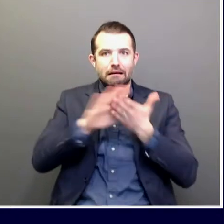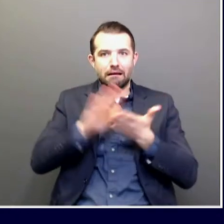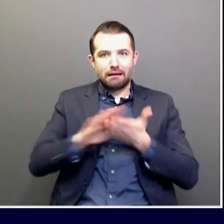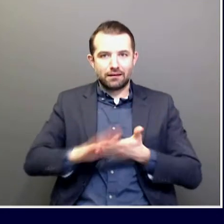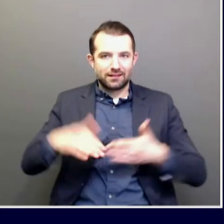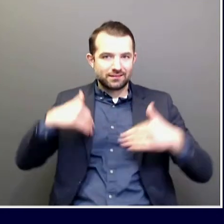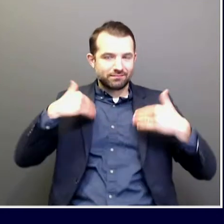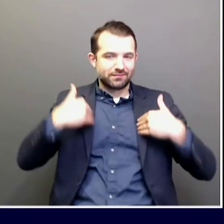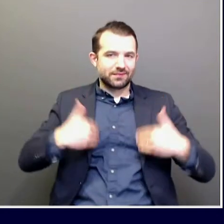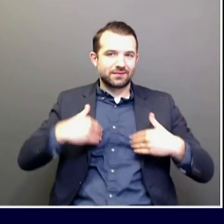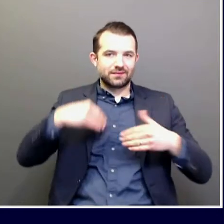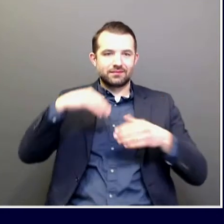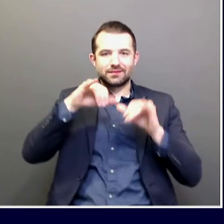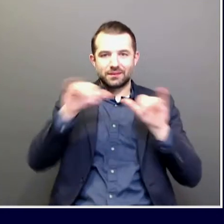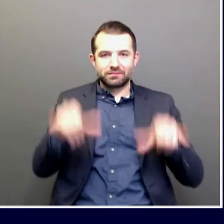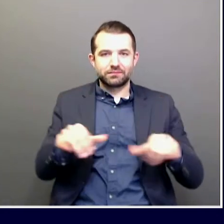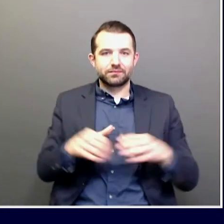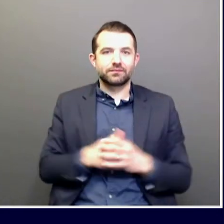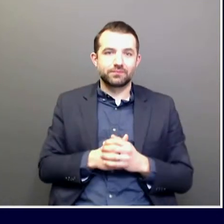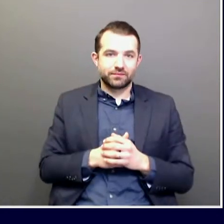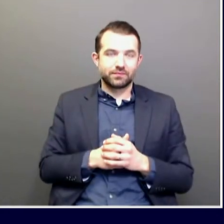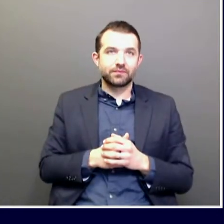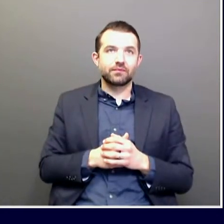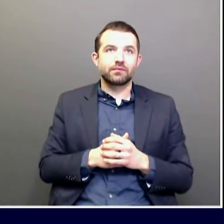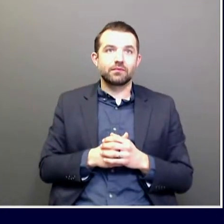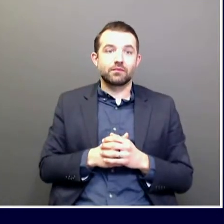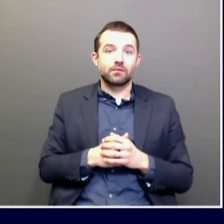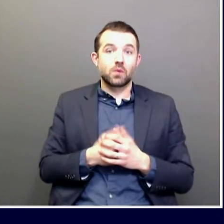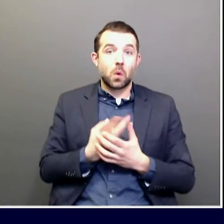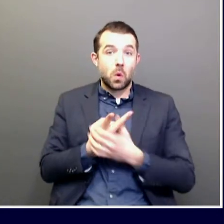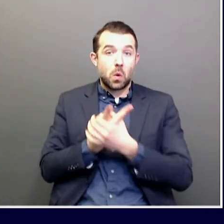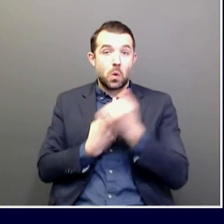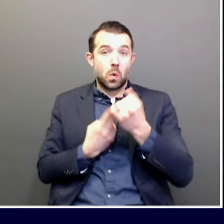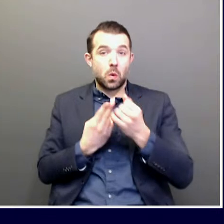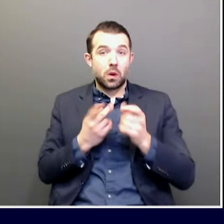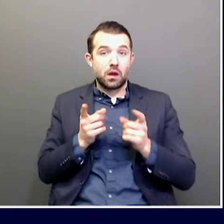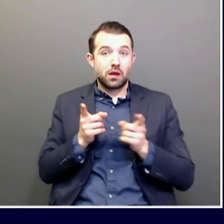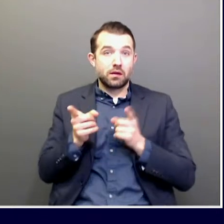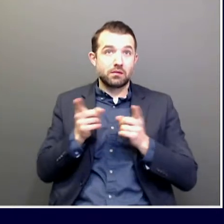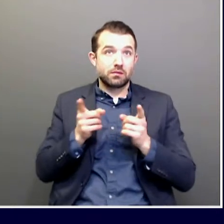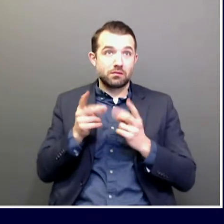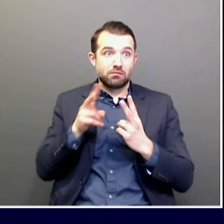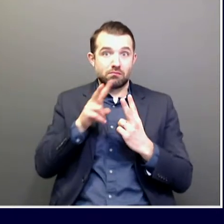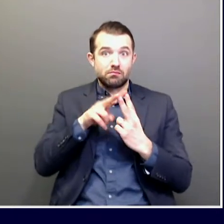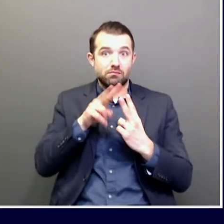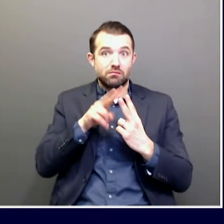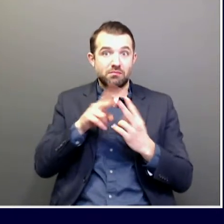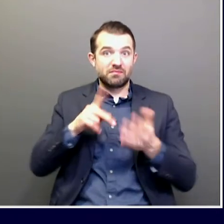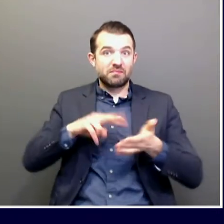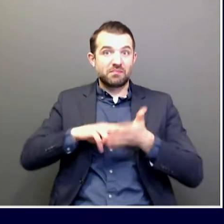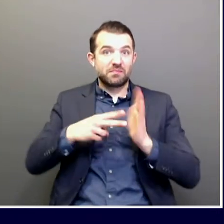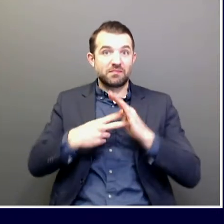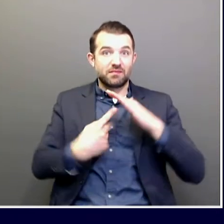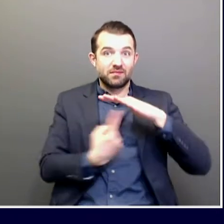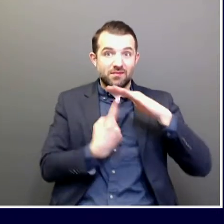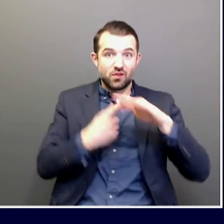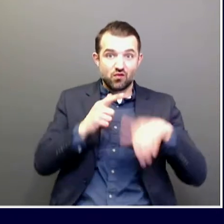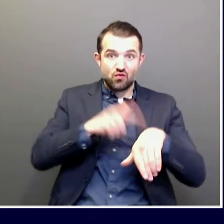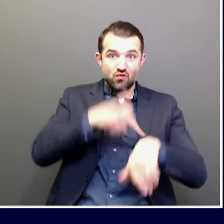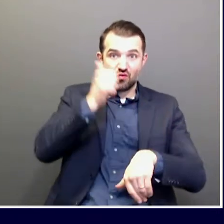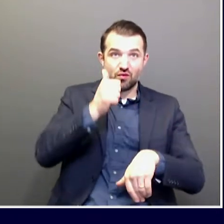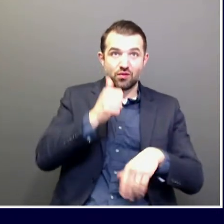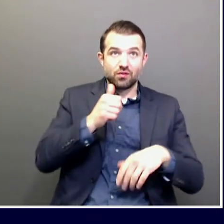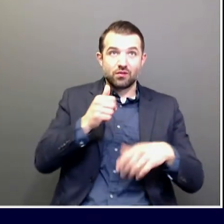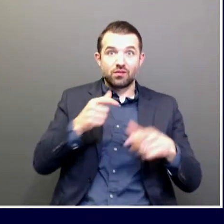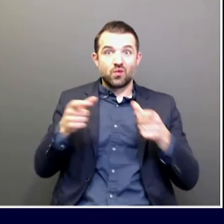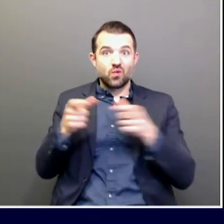lot of data yet, but what sort of stands out to you in terms of that initial data? I